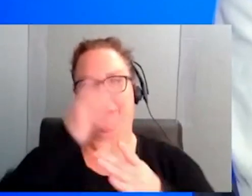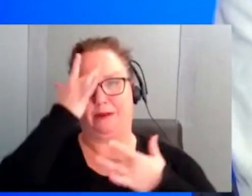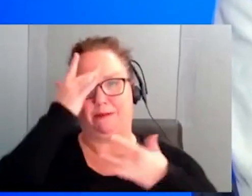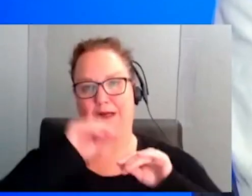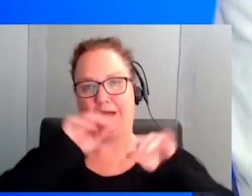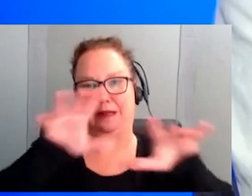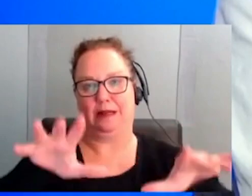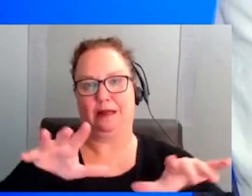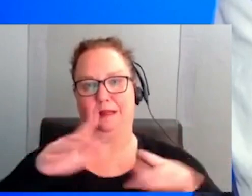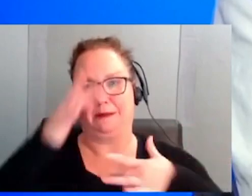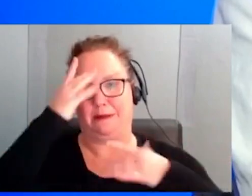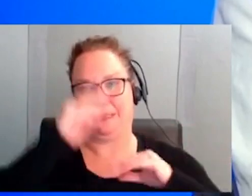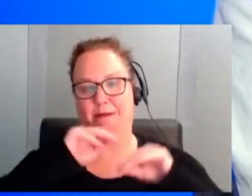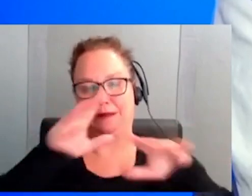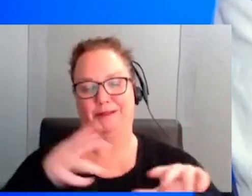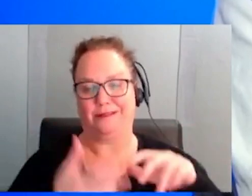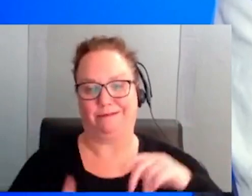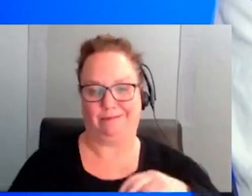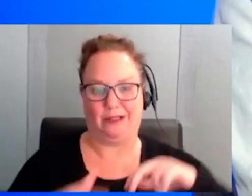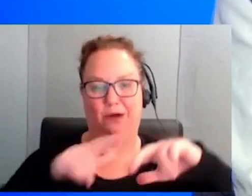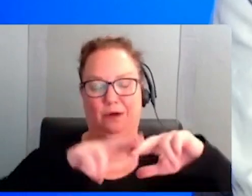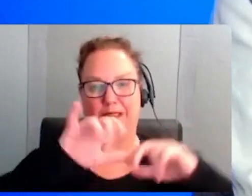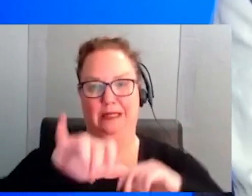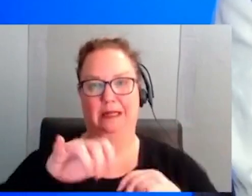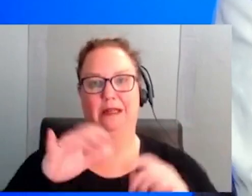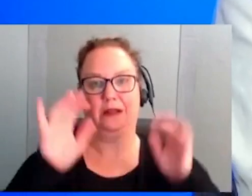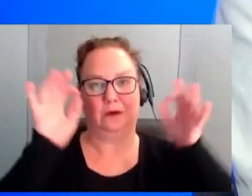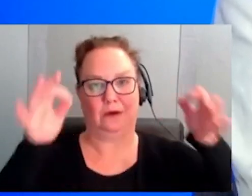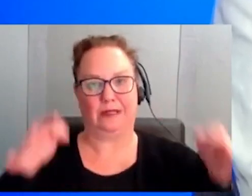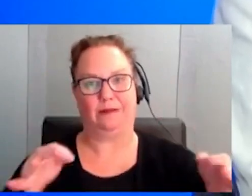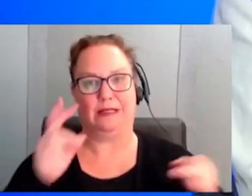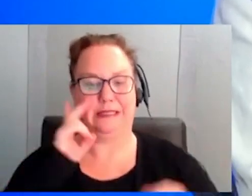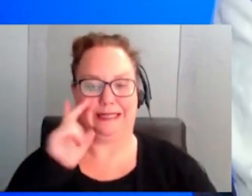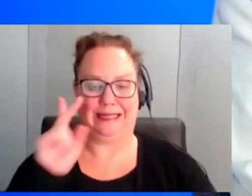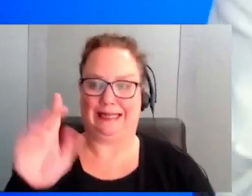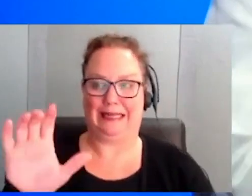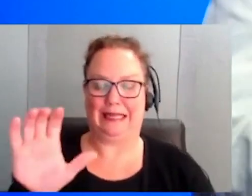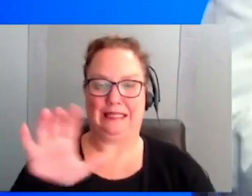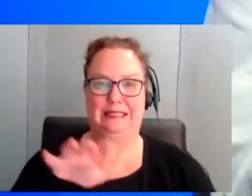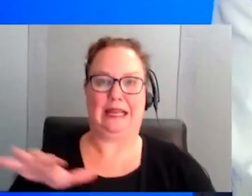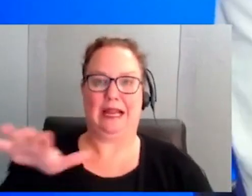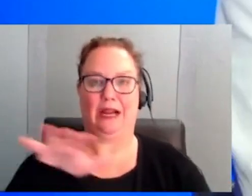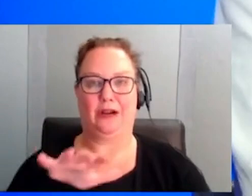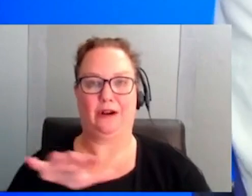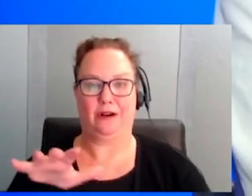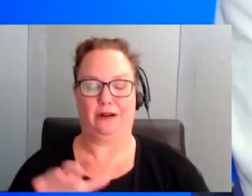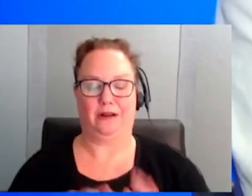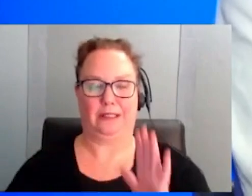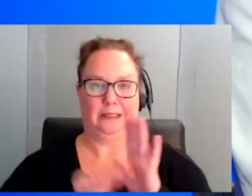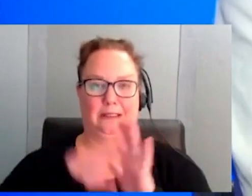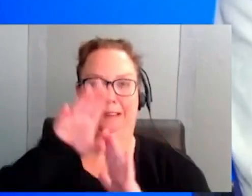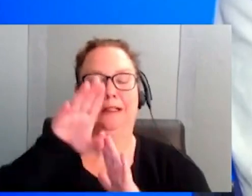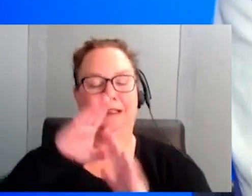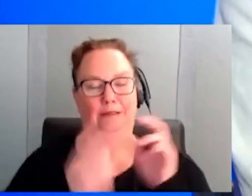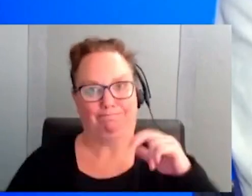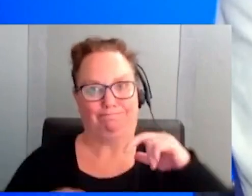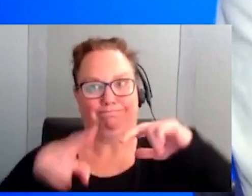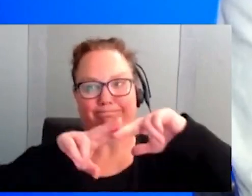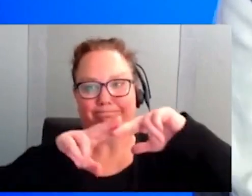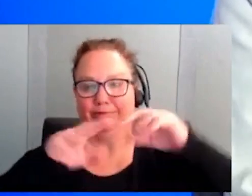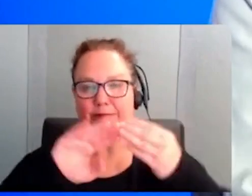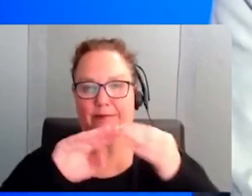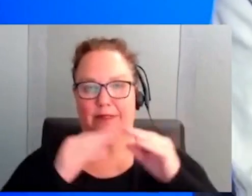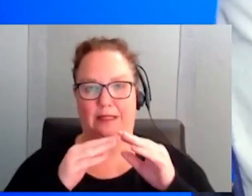accelerated all of that. And we're definitely seeing in the Kansas City area exponential growths in the number of